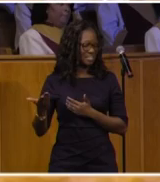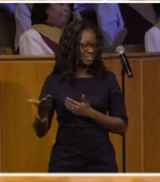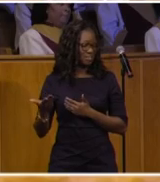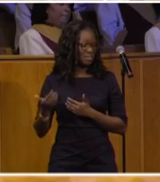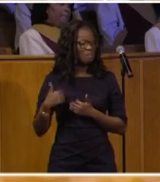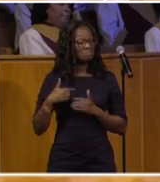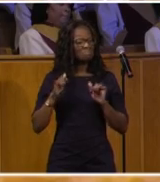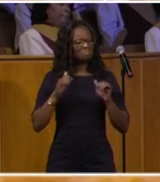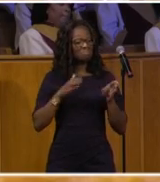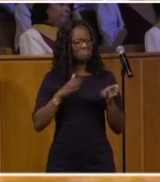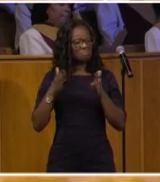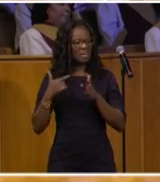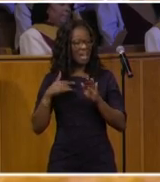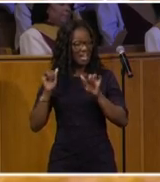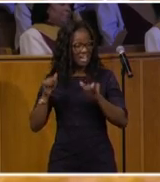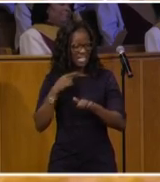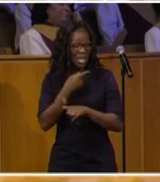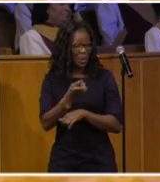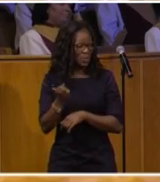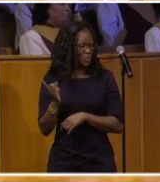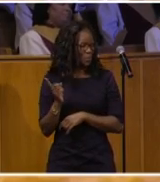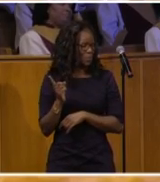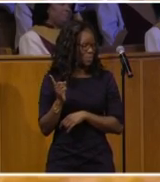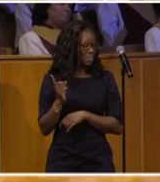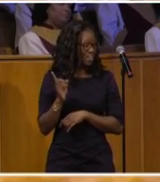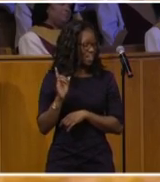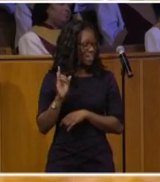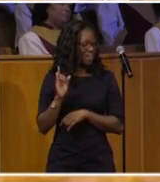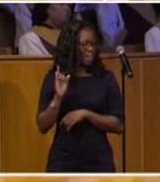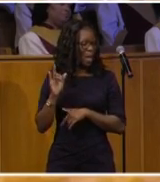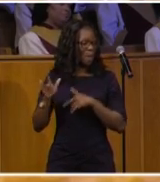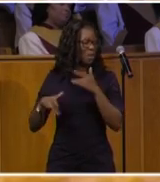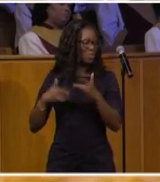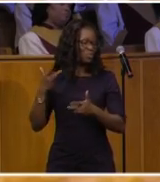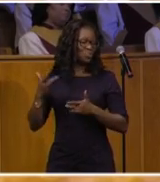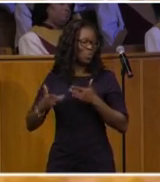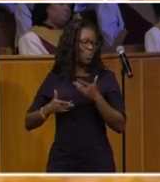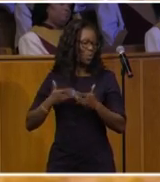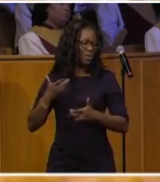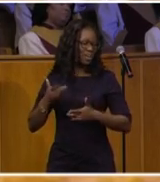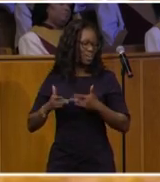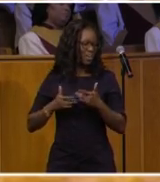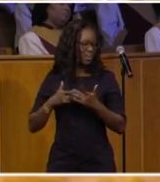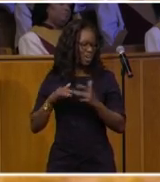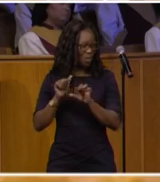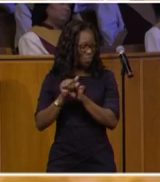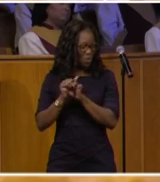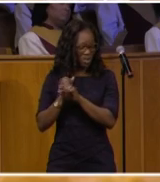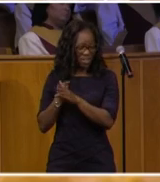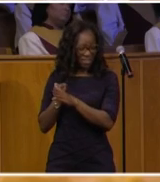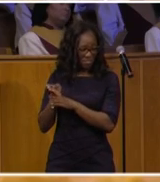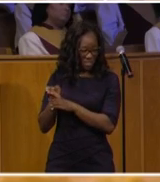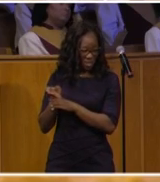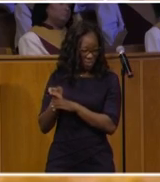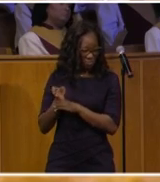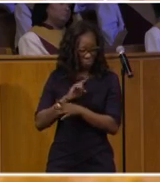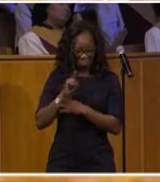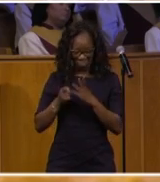And I can tell you that about the joy of working in the field.